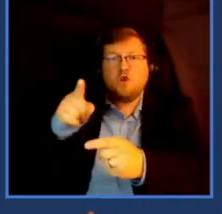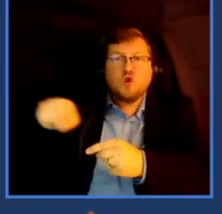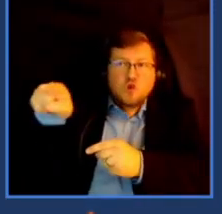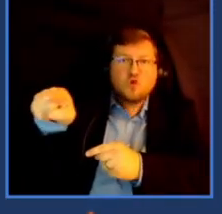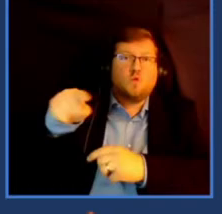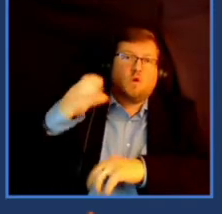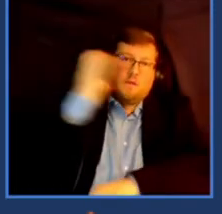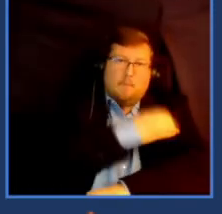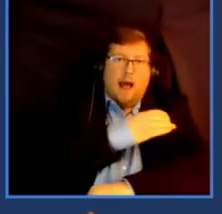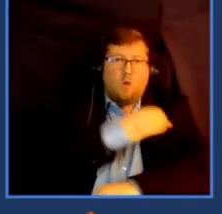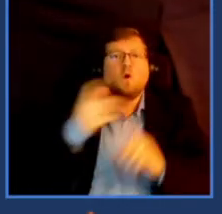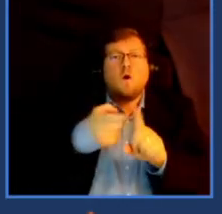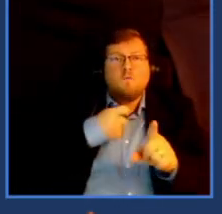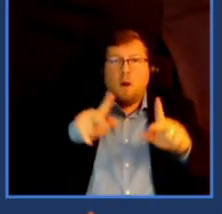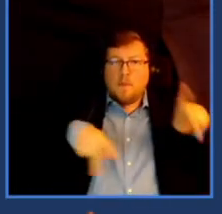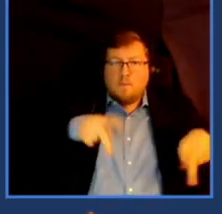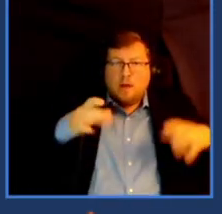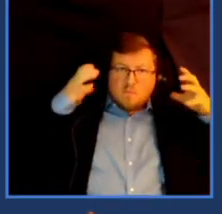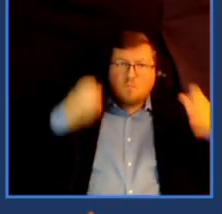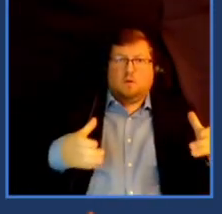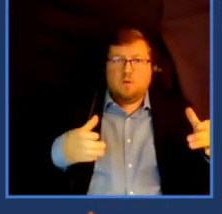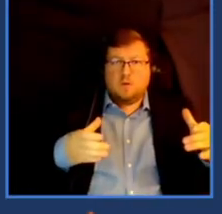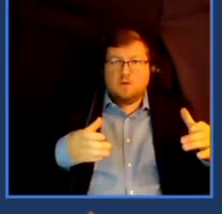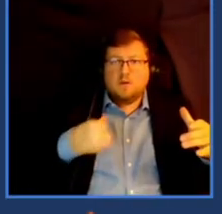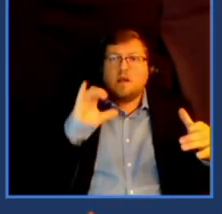people alone.